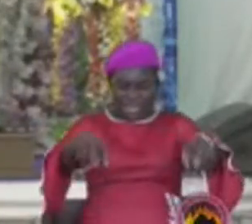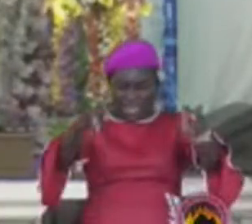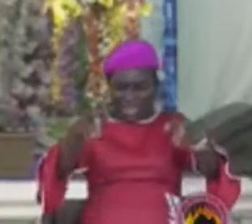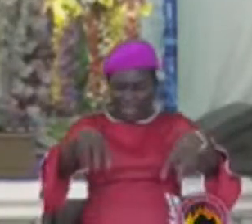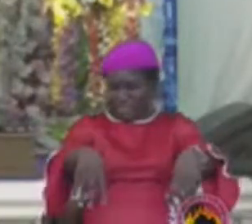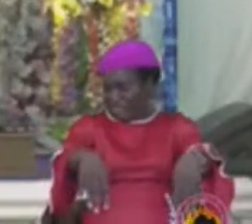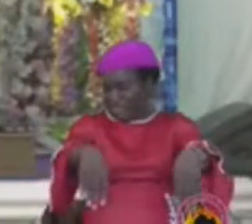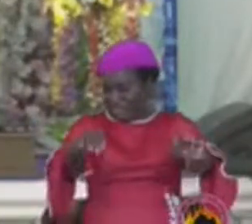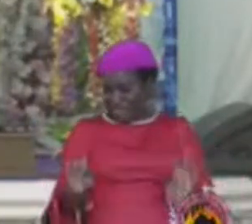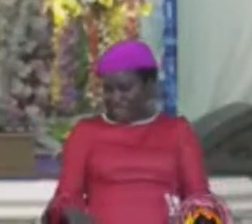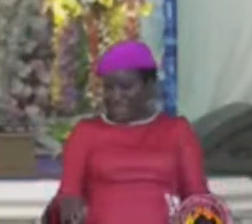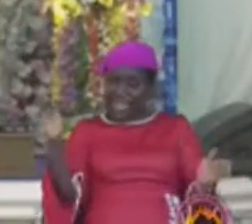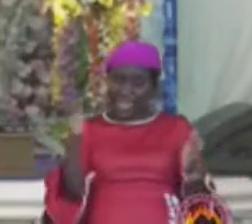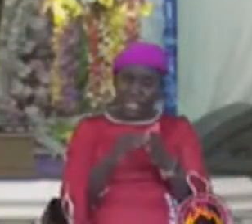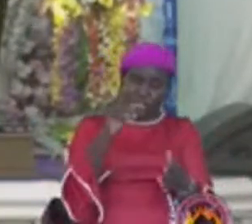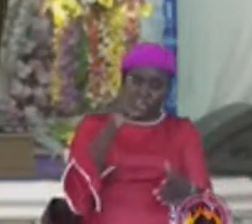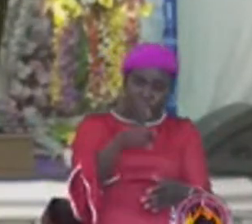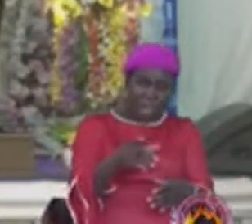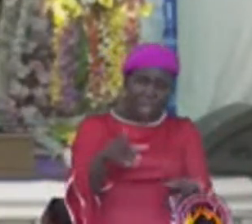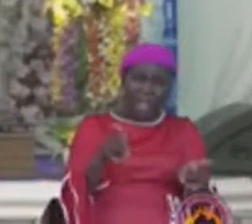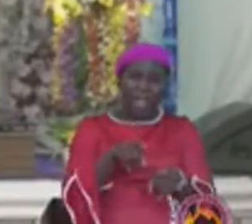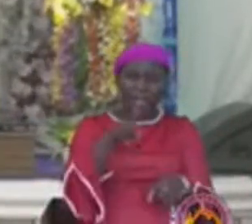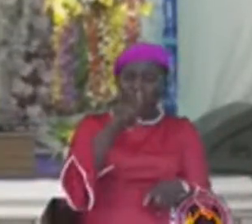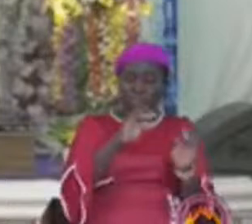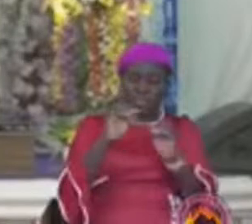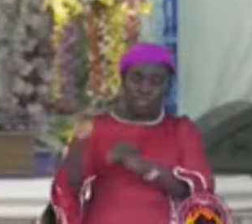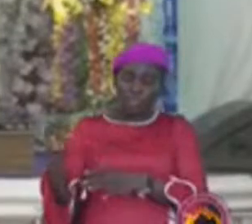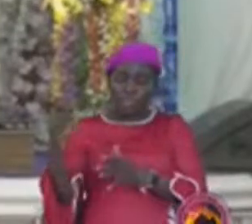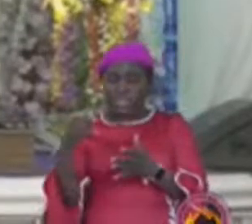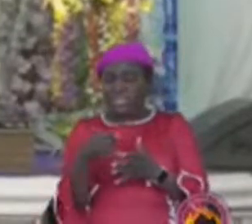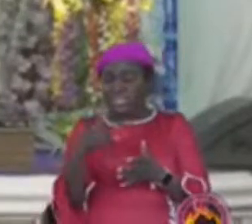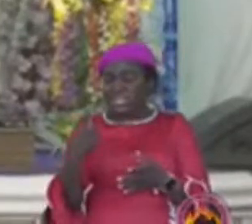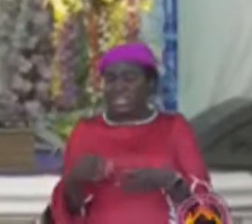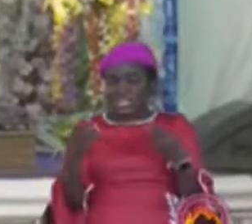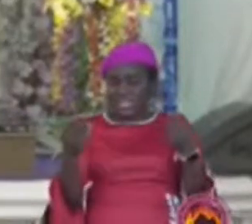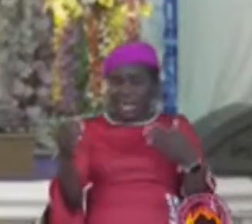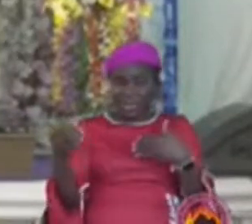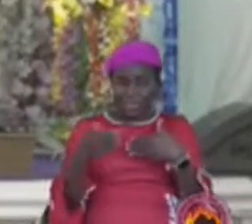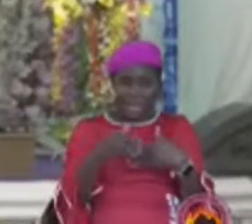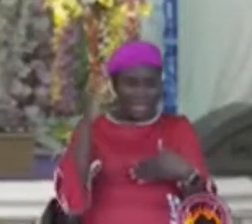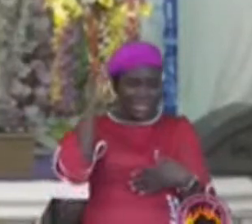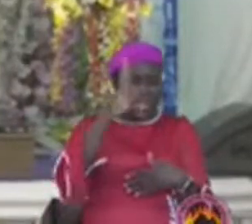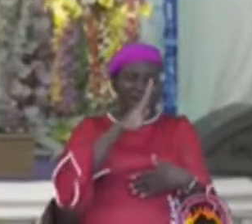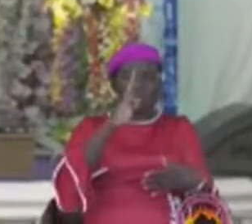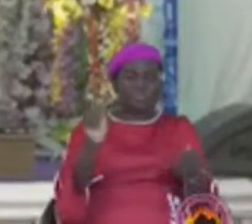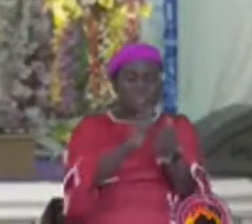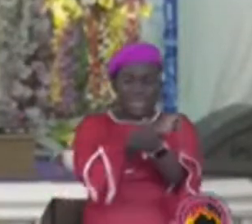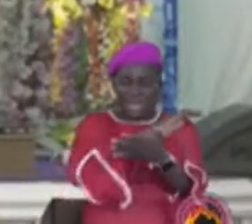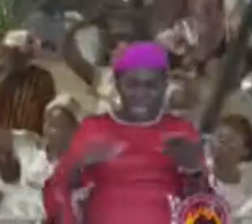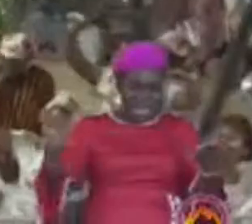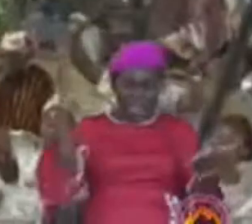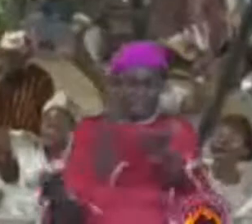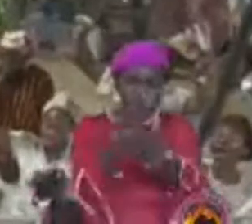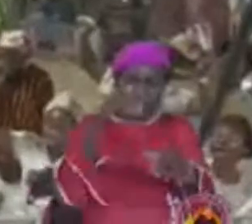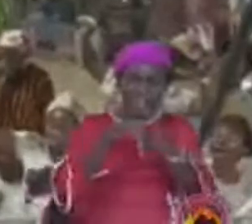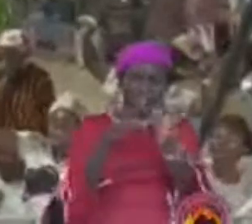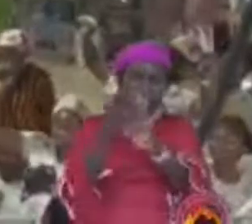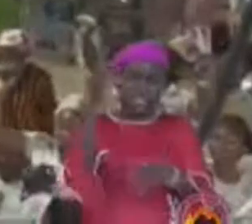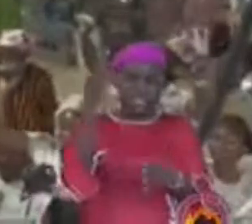against you, as you pour this sand back, shall be terminated in the name of Jesus.